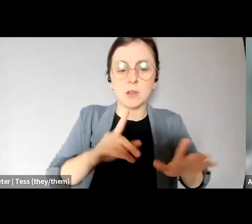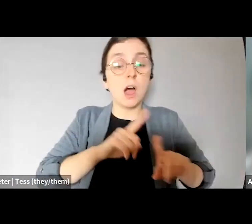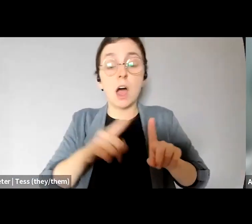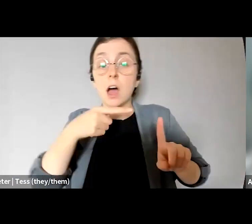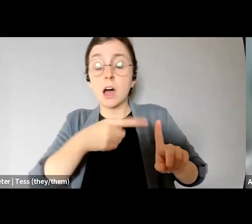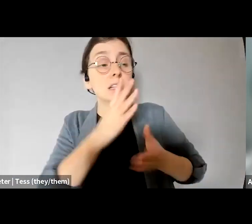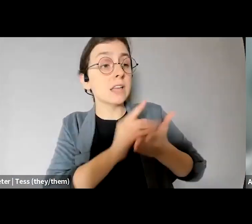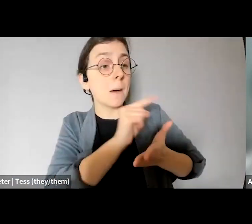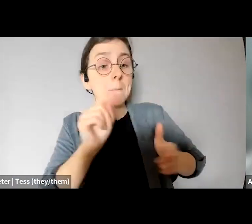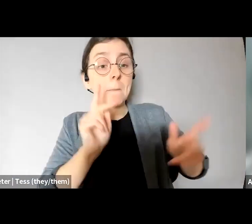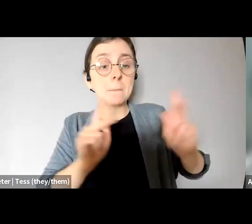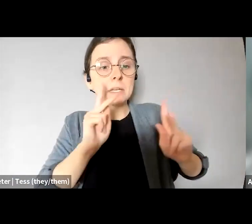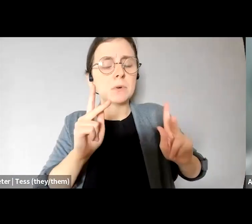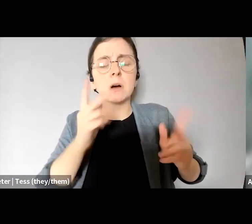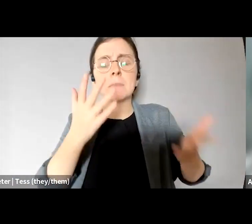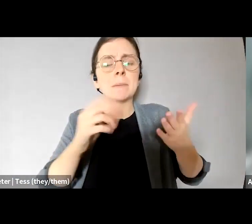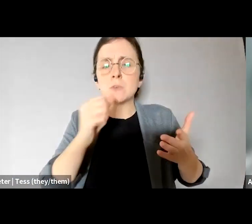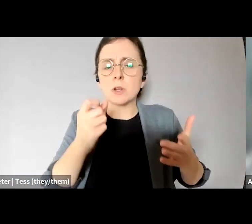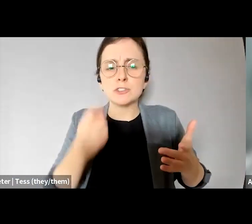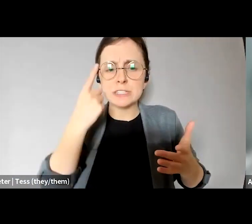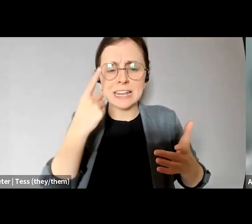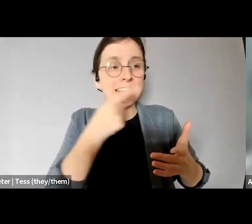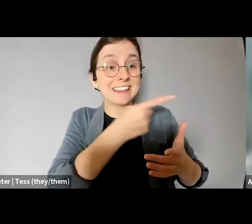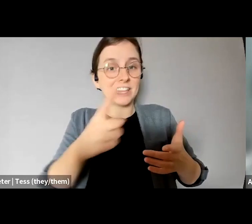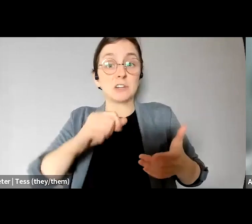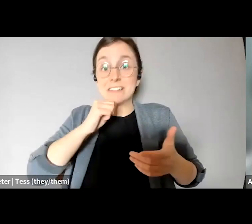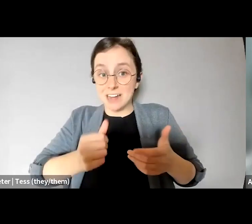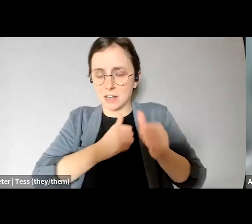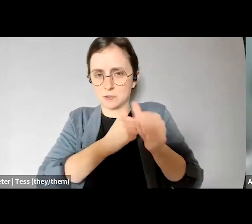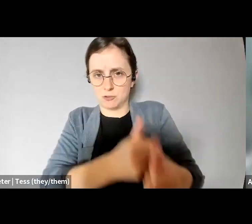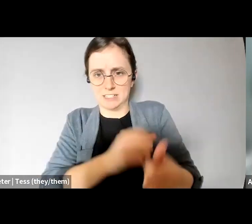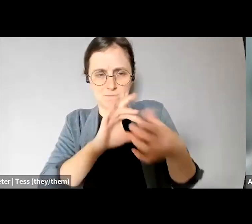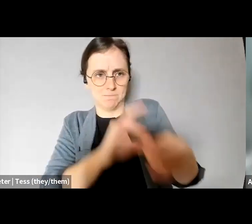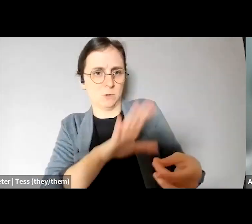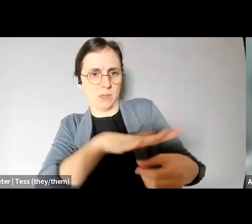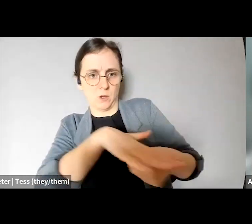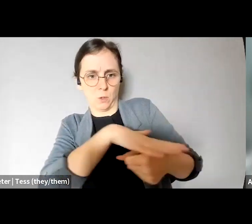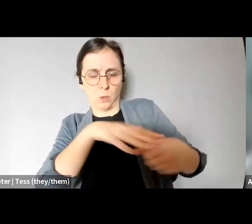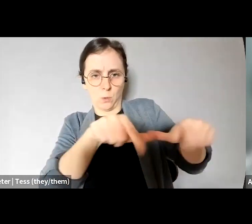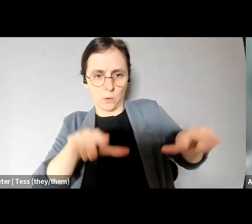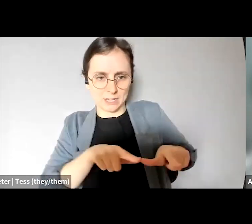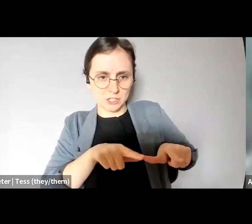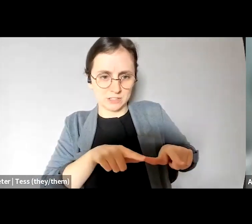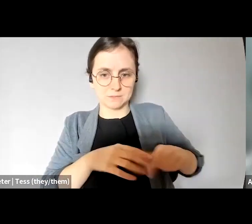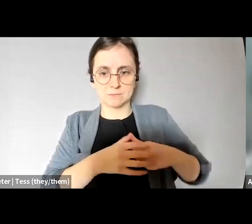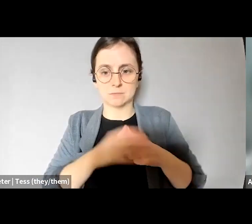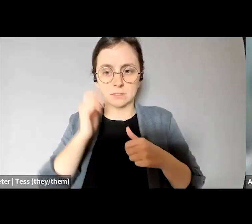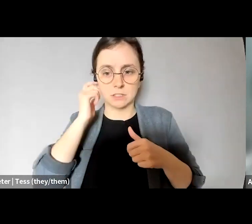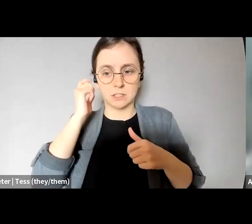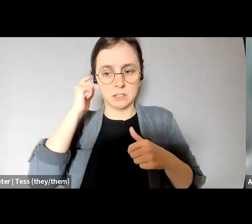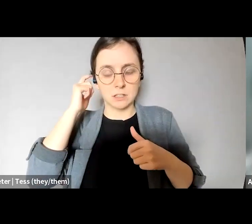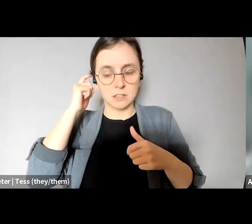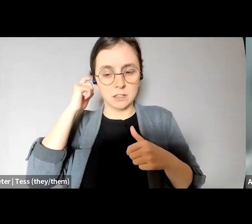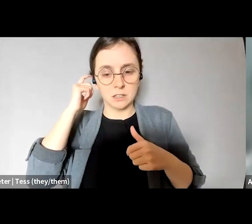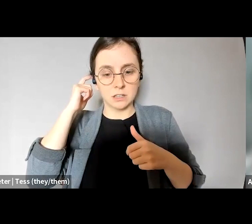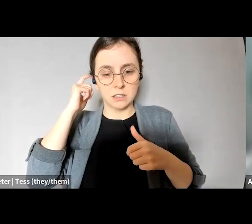that they're not necessarily being traced in terms of geography with a mindset towards the ability